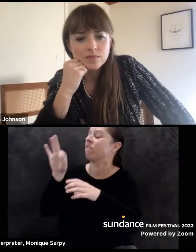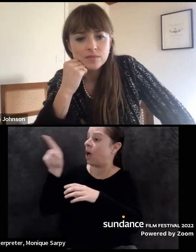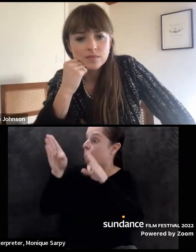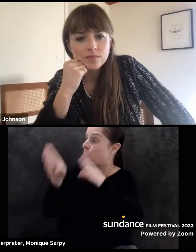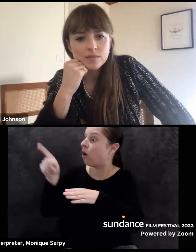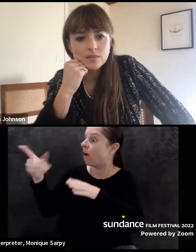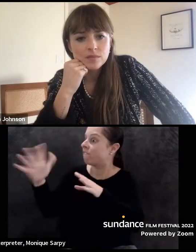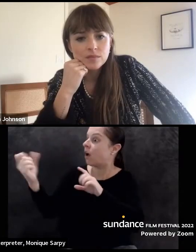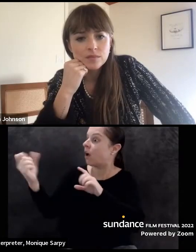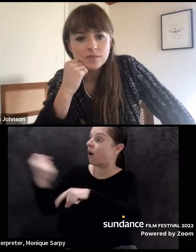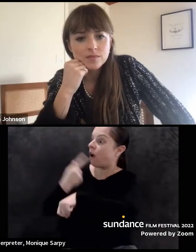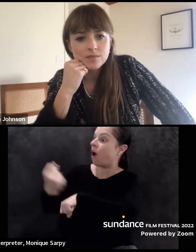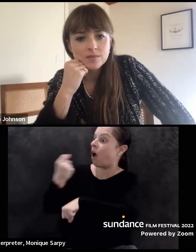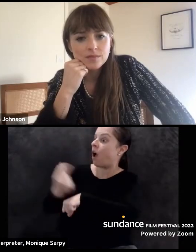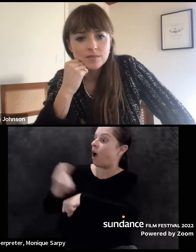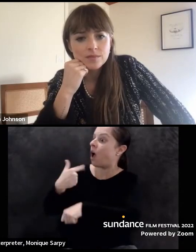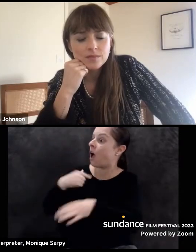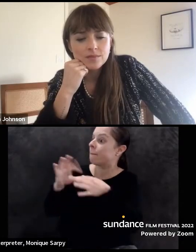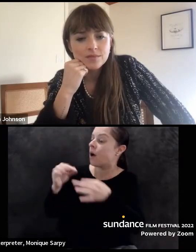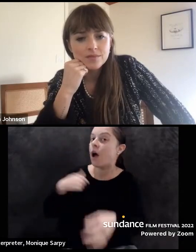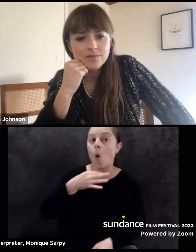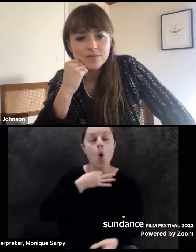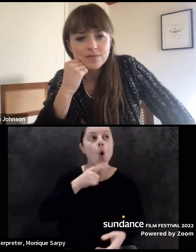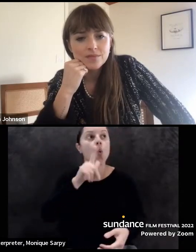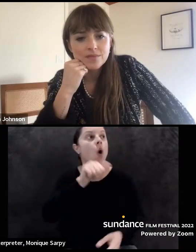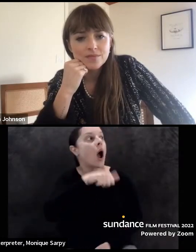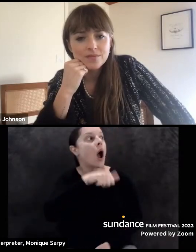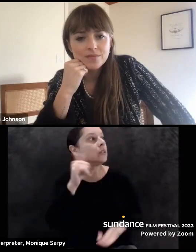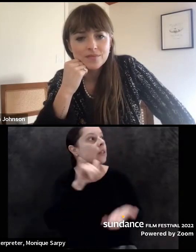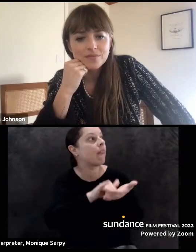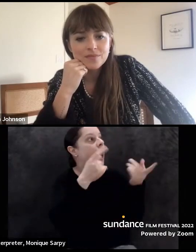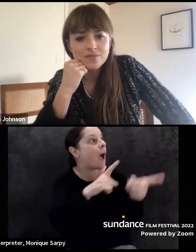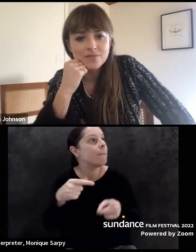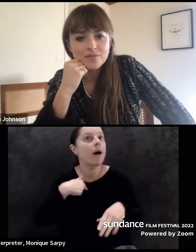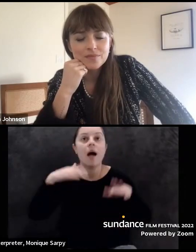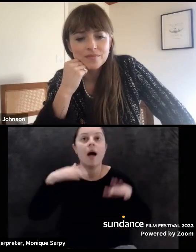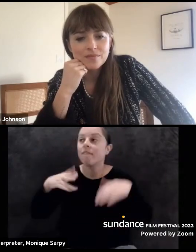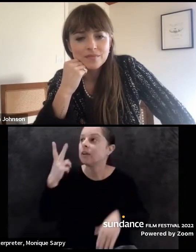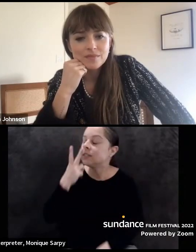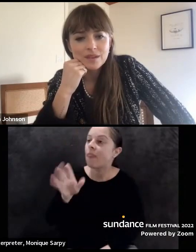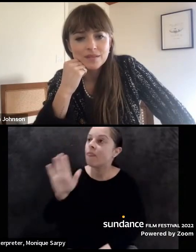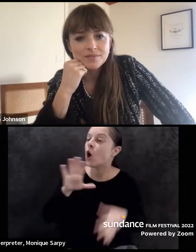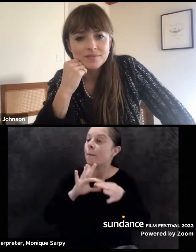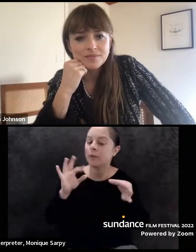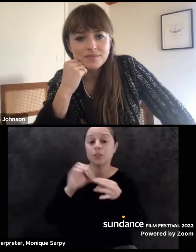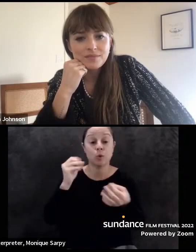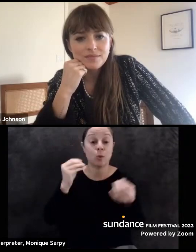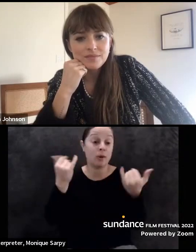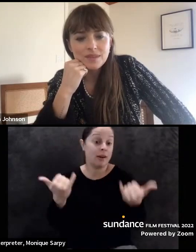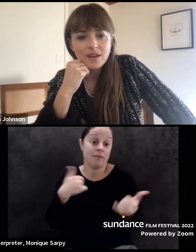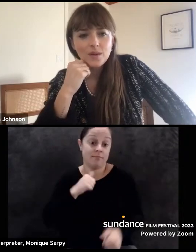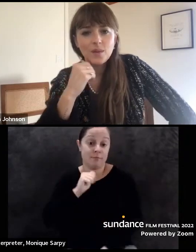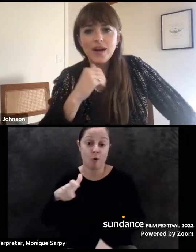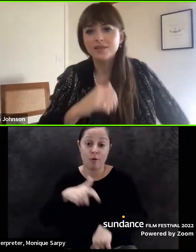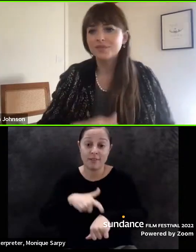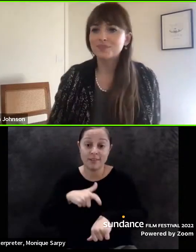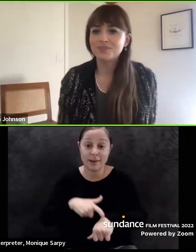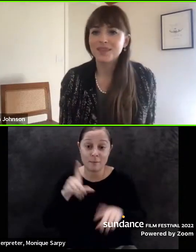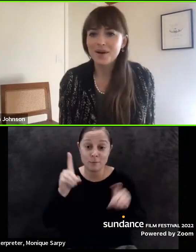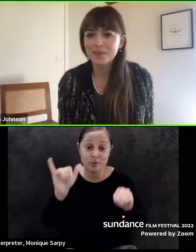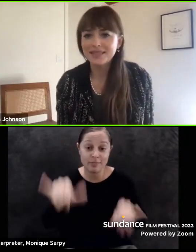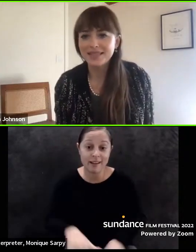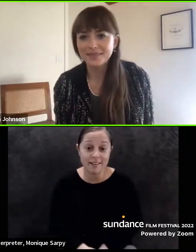I'm like, oh my gosh, I wonder who else this has happened with that I haven't seen their messages. And so I do it all the time now.